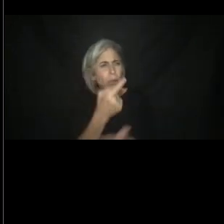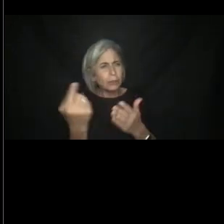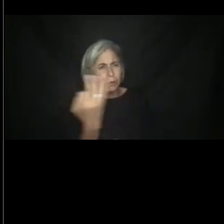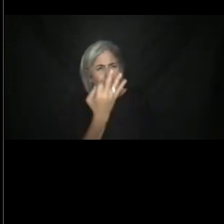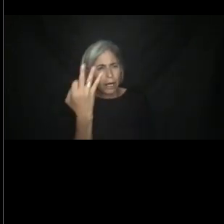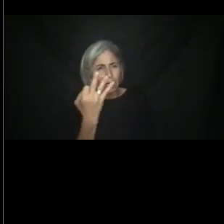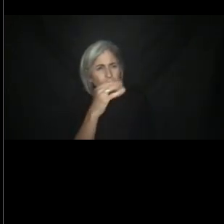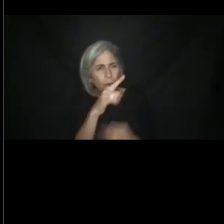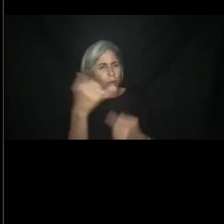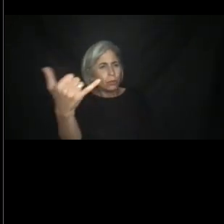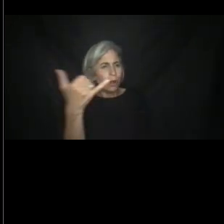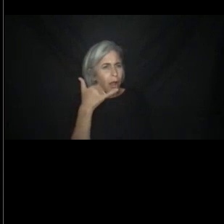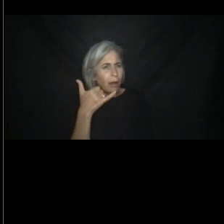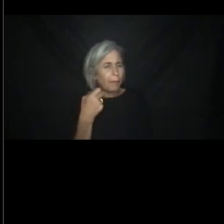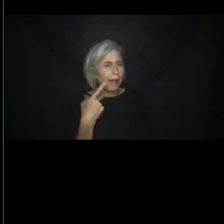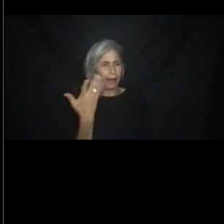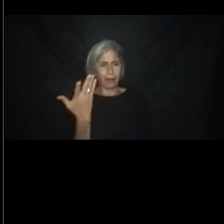I going to get a call back?